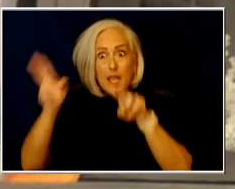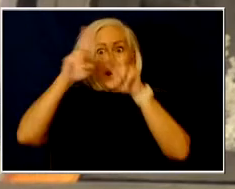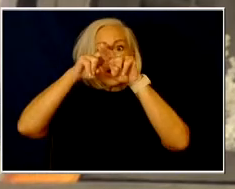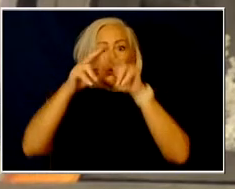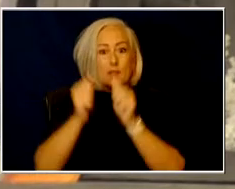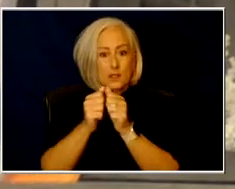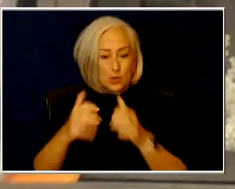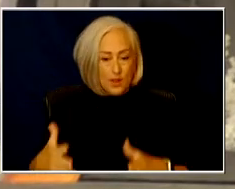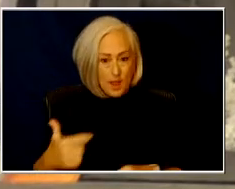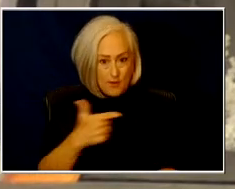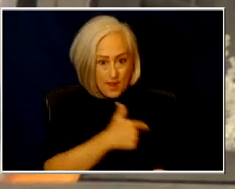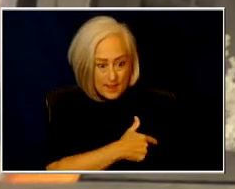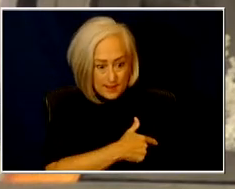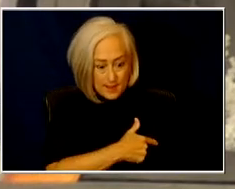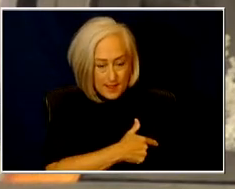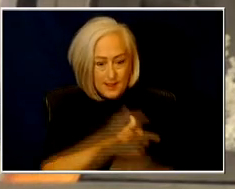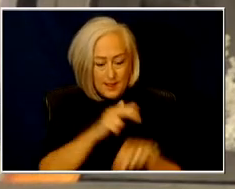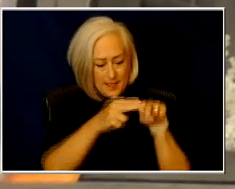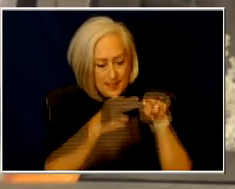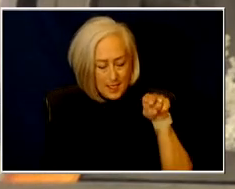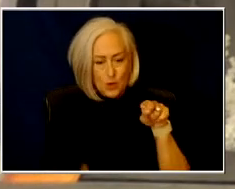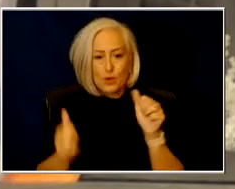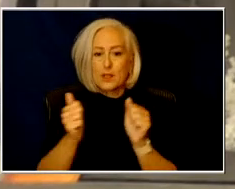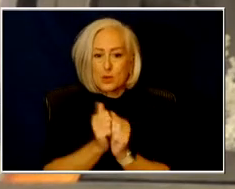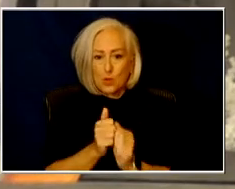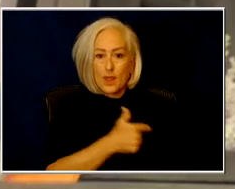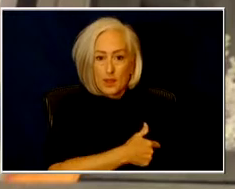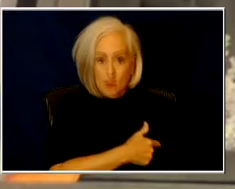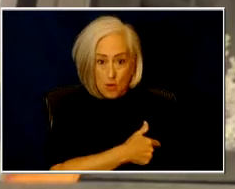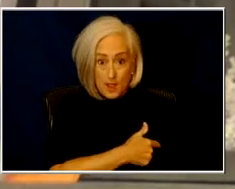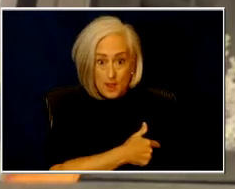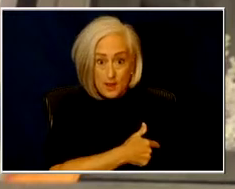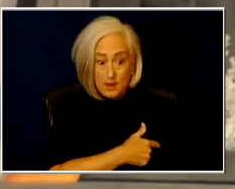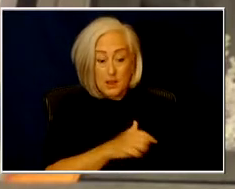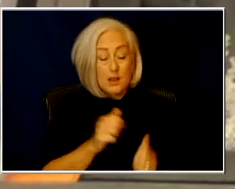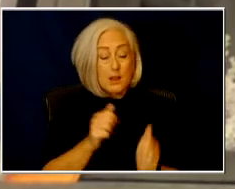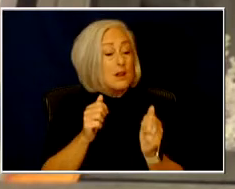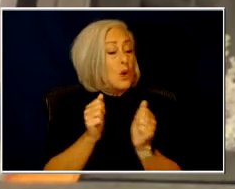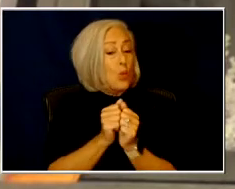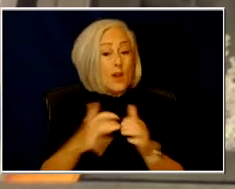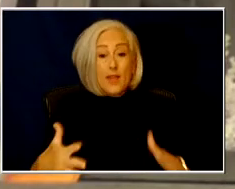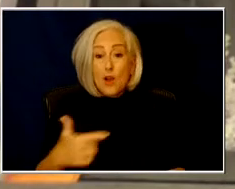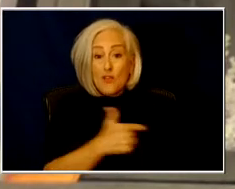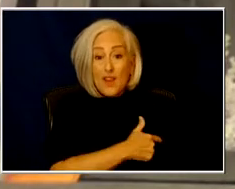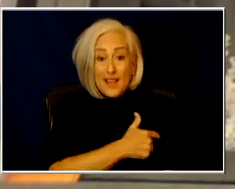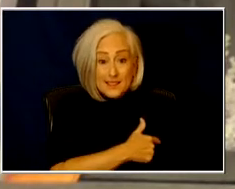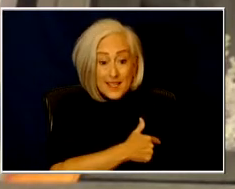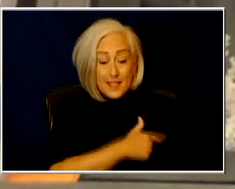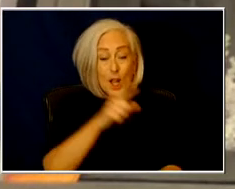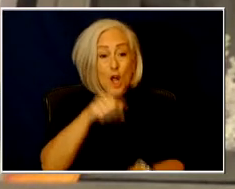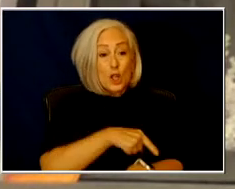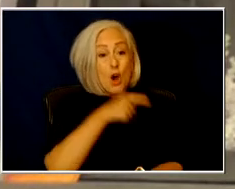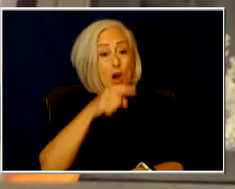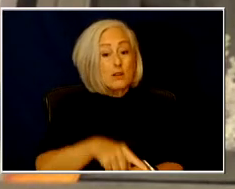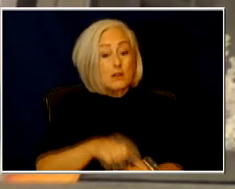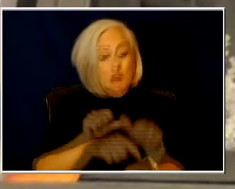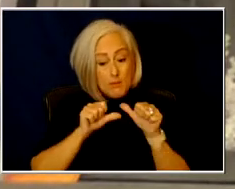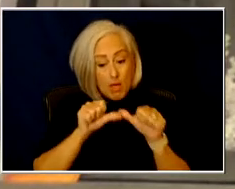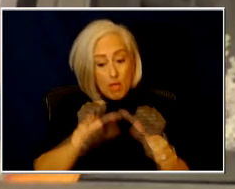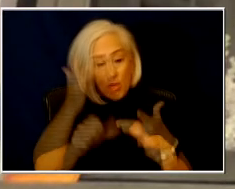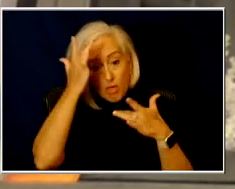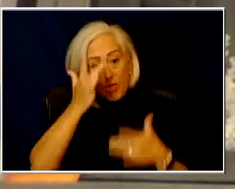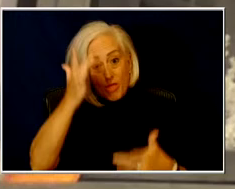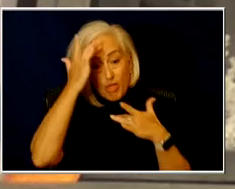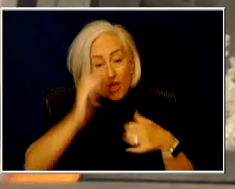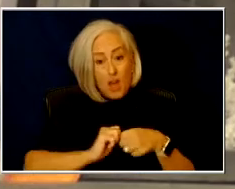complication after covid including long covet or substantially higher in people who become infected and